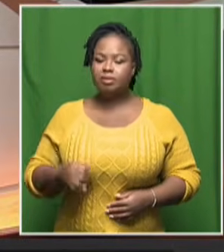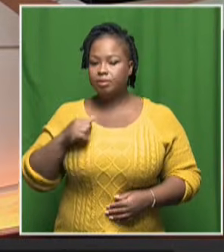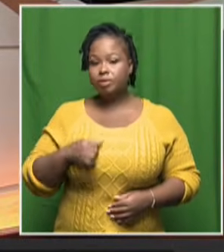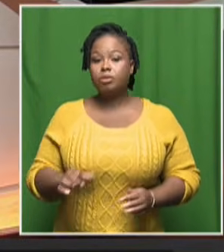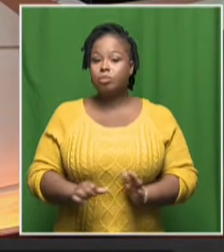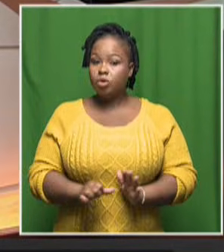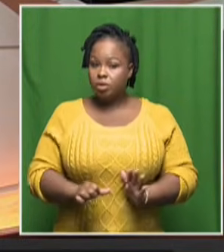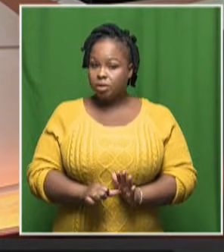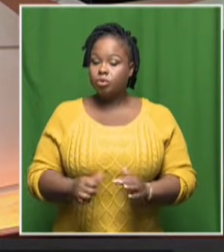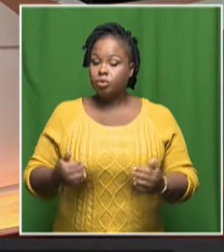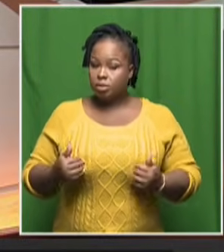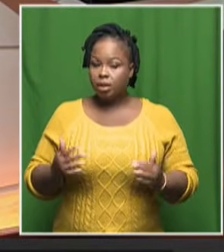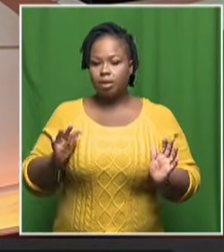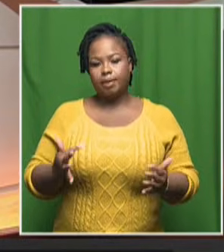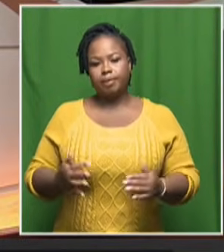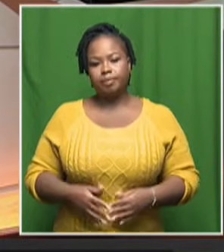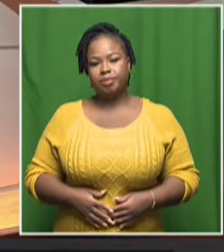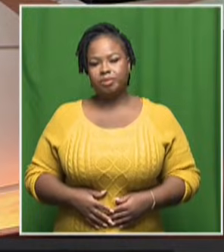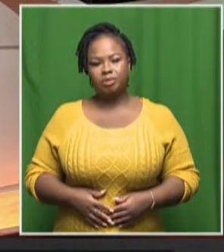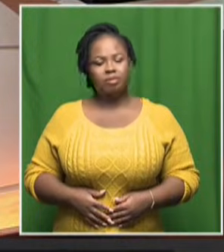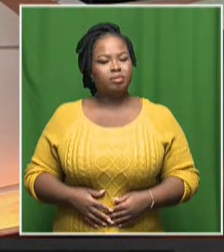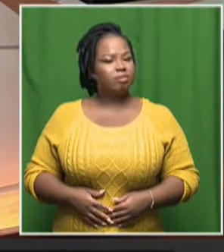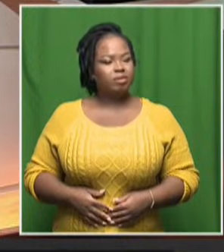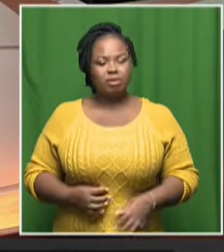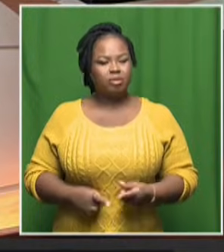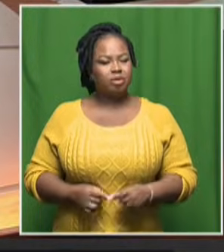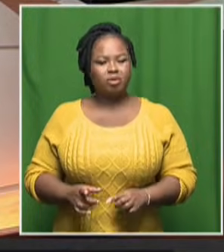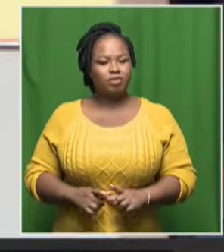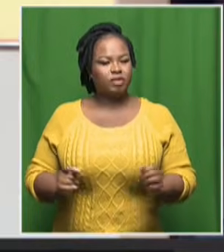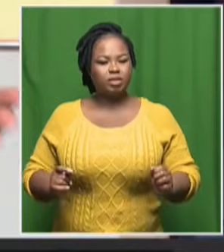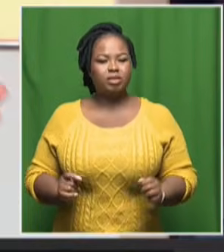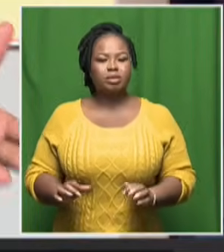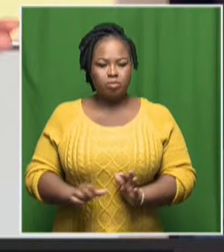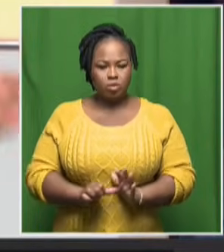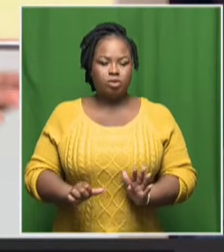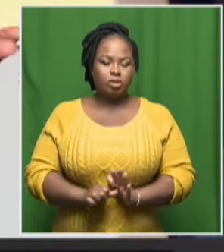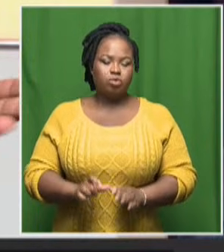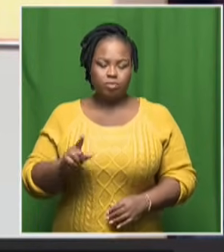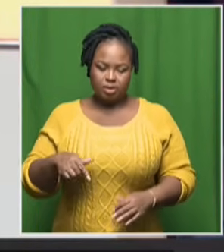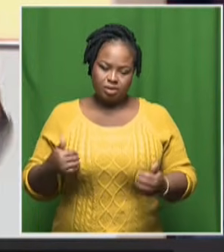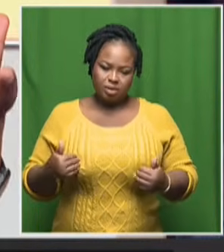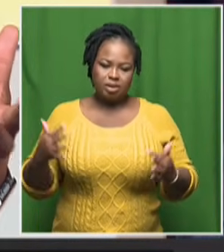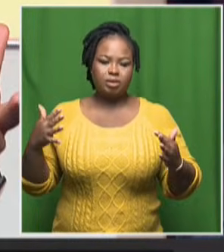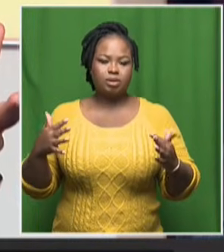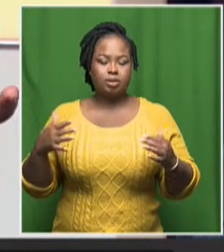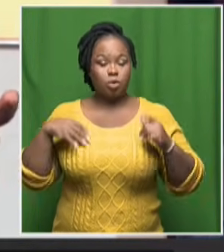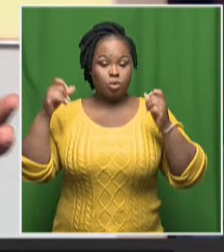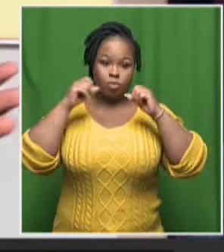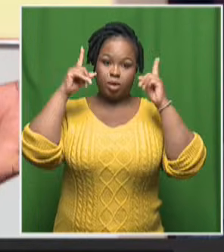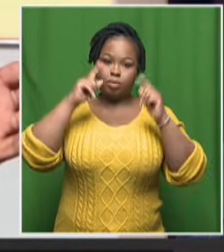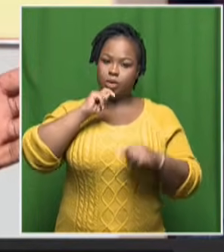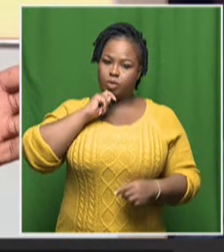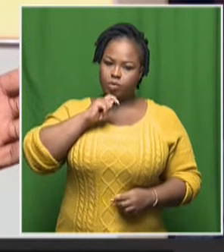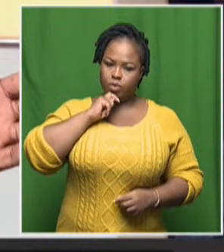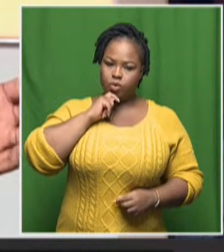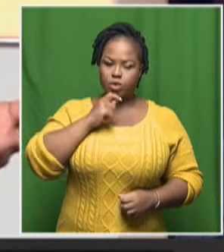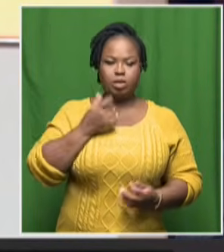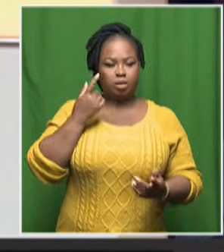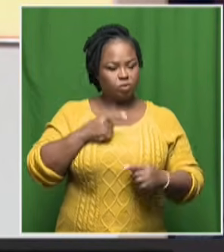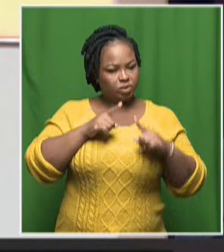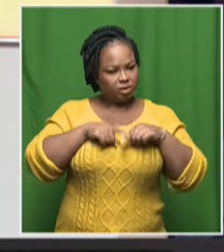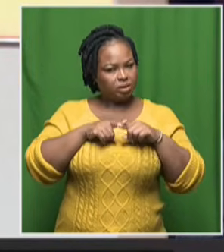start. People always say, 100%. It's not about how you start, it's about how you feel. No, it does matter how you start. How you wake up in the morning determines the rest of